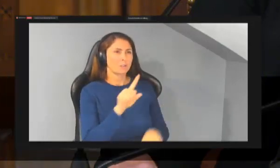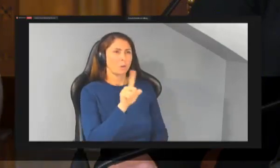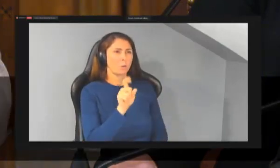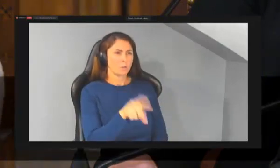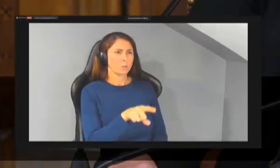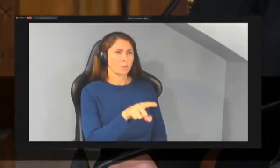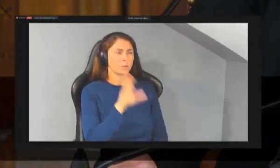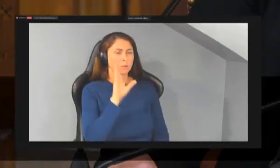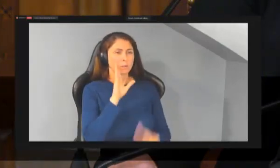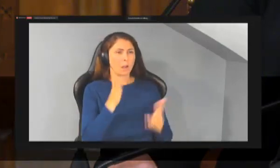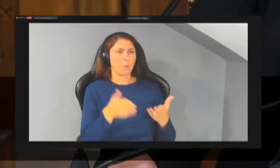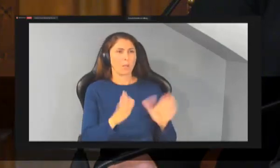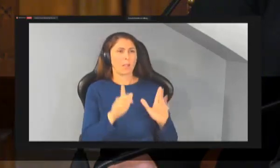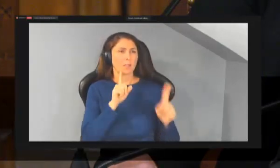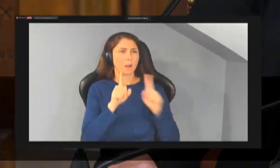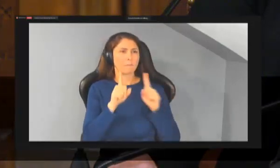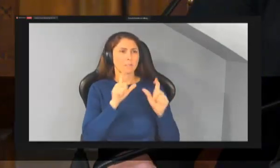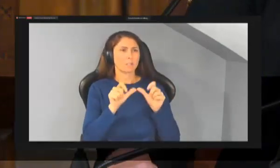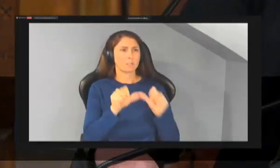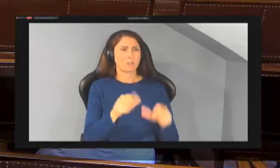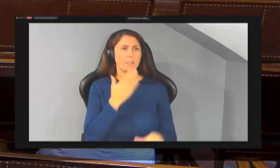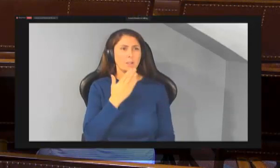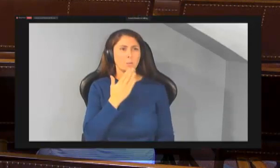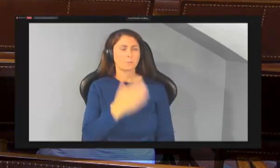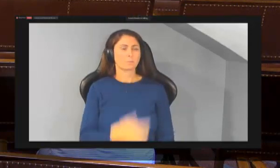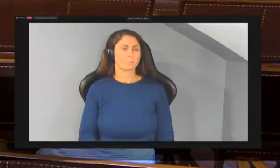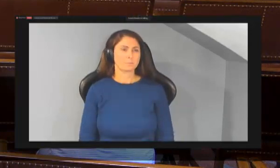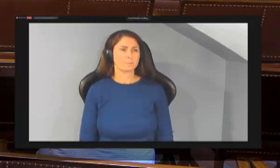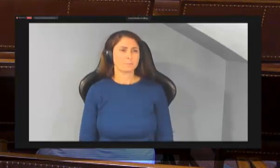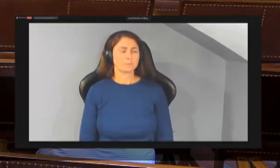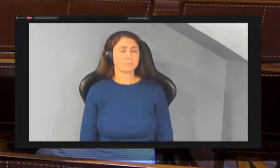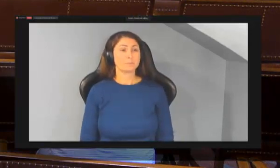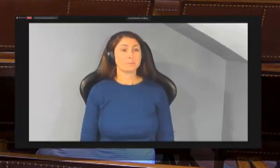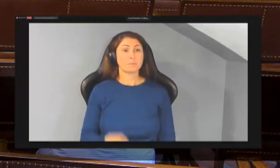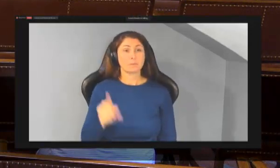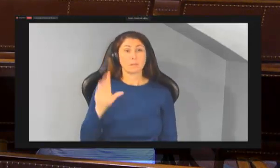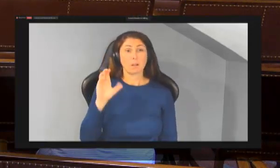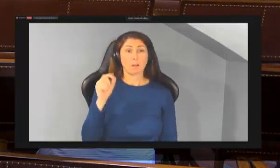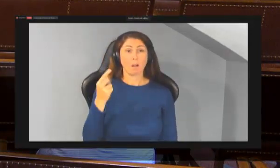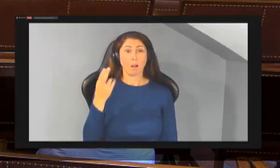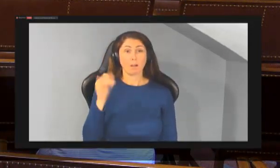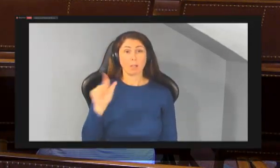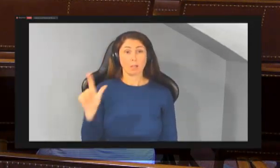the conversation continue. Thank you. Councilman Coghill.